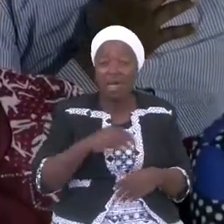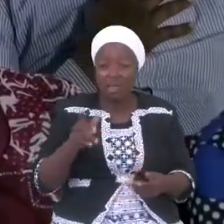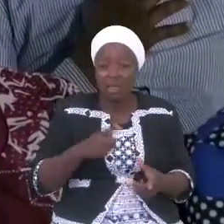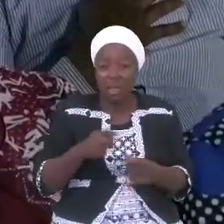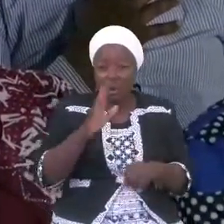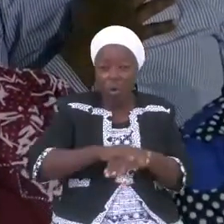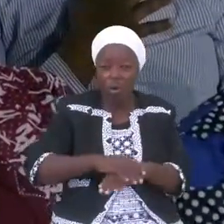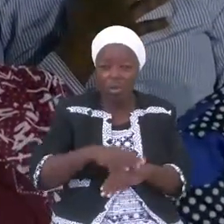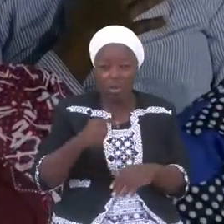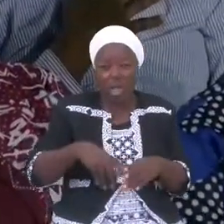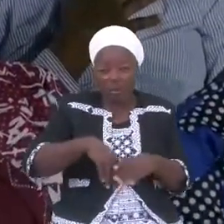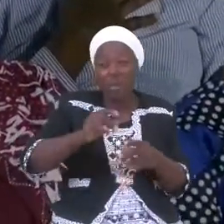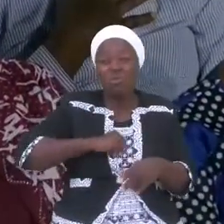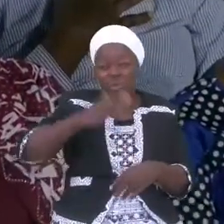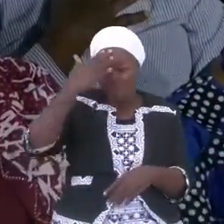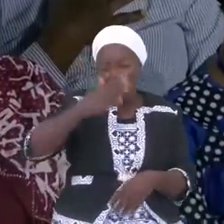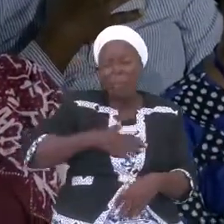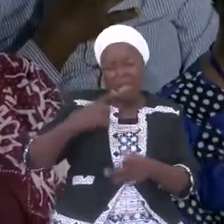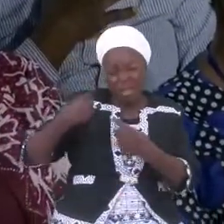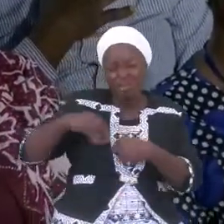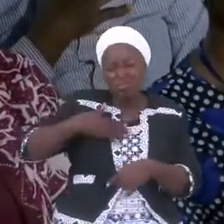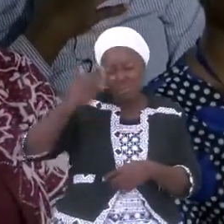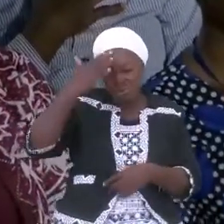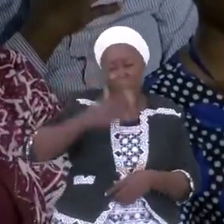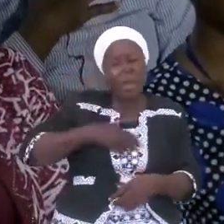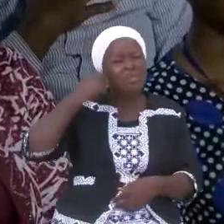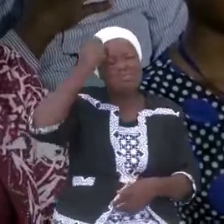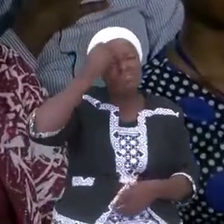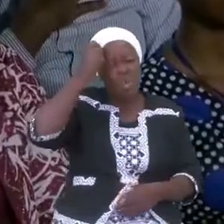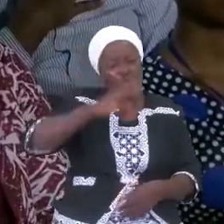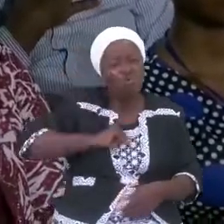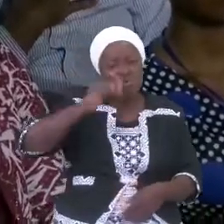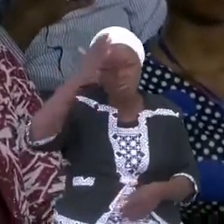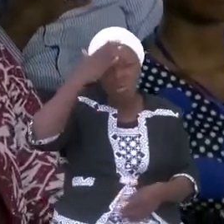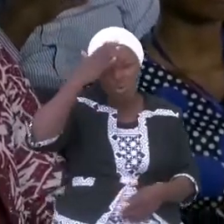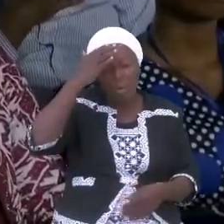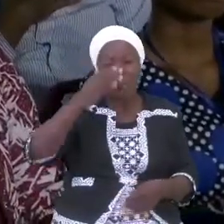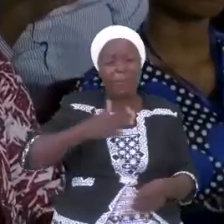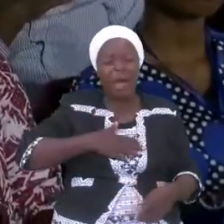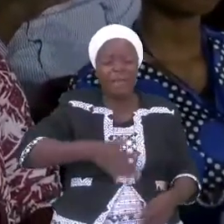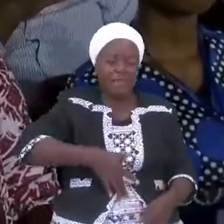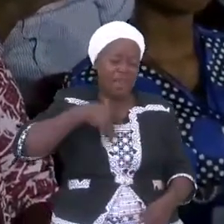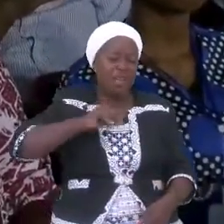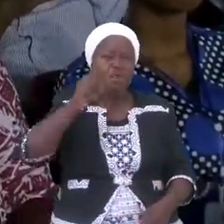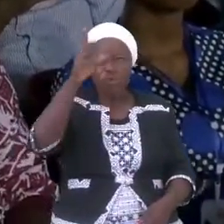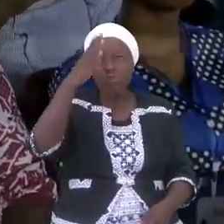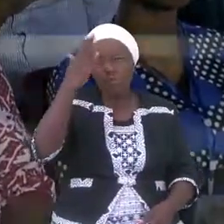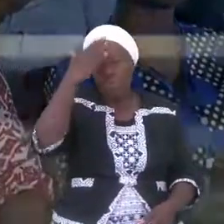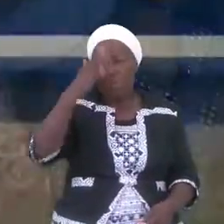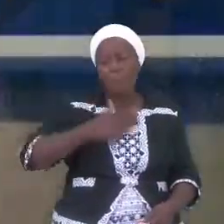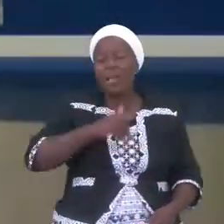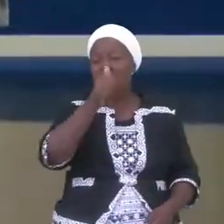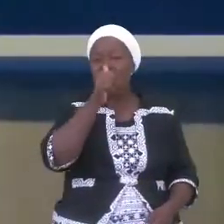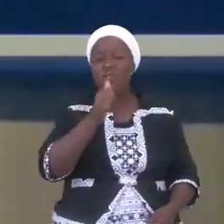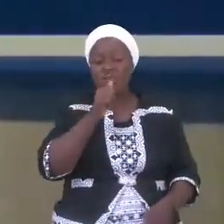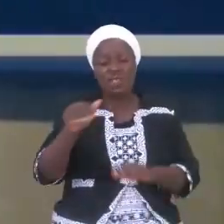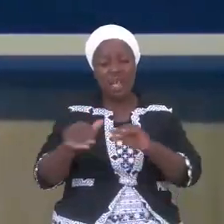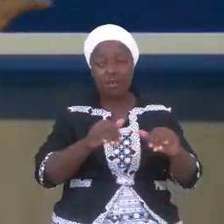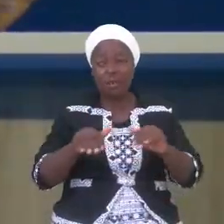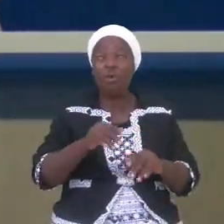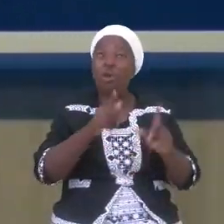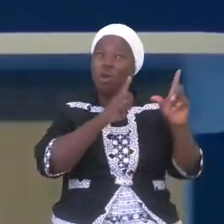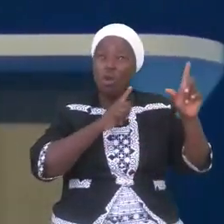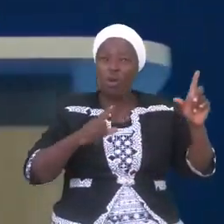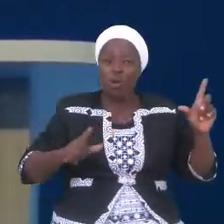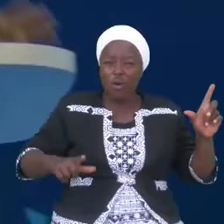you know my heart, you know my thoughts, you know my feelings, you know my secret actions.